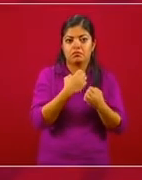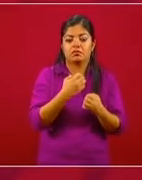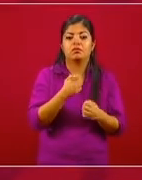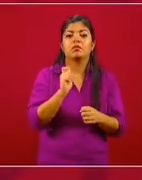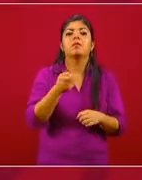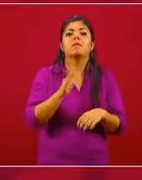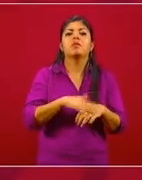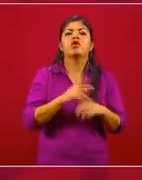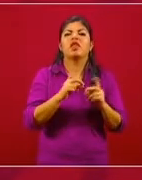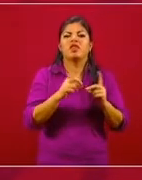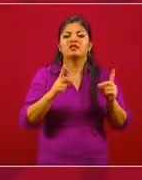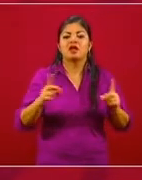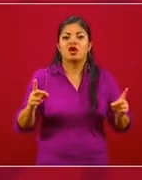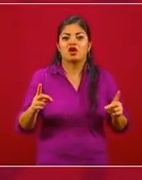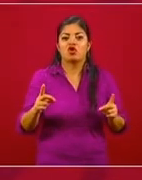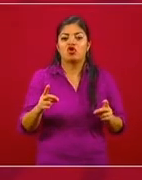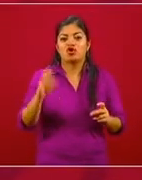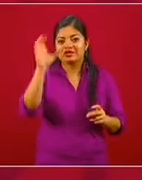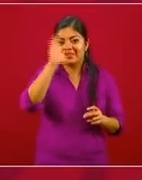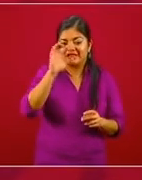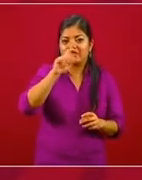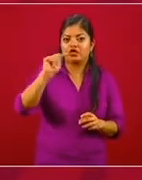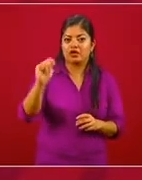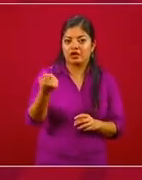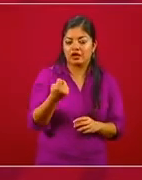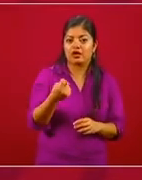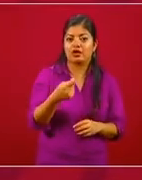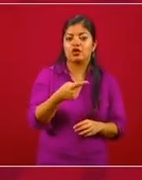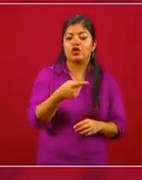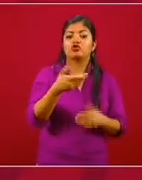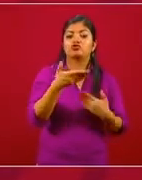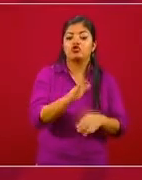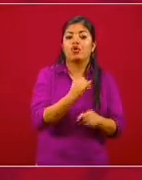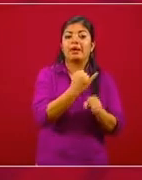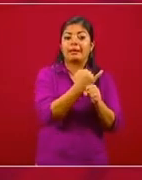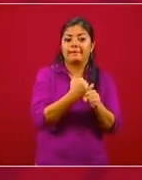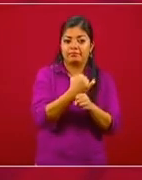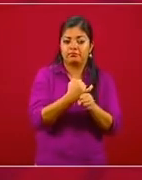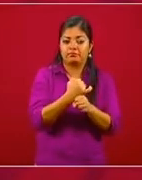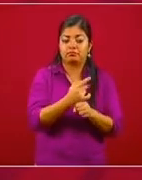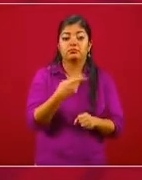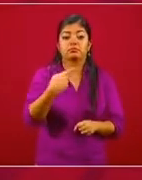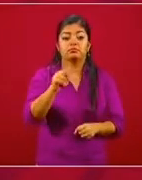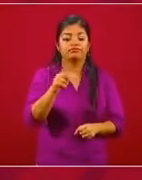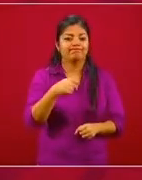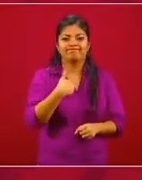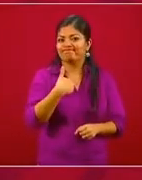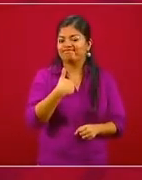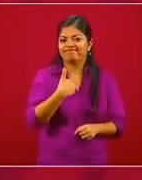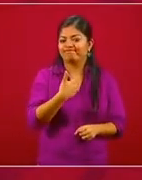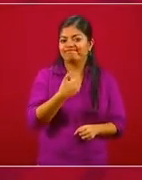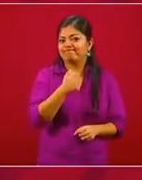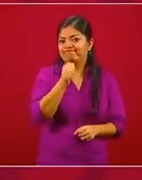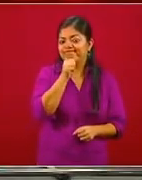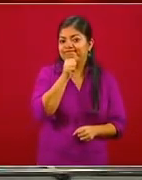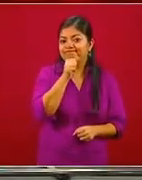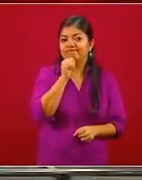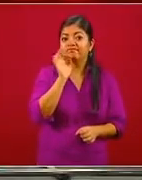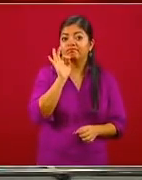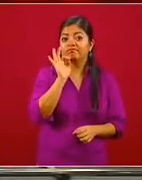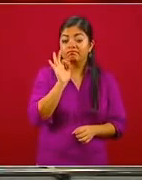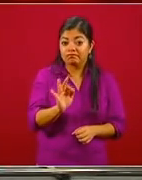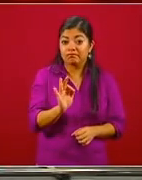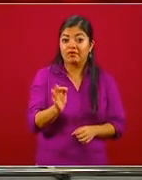from CONACYT. Remember, CONACYT is the one who leads the way in terms of